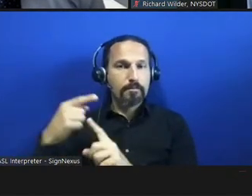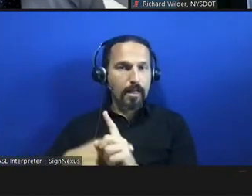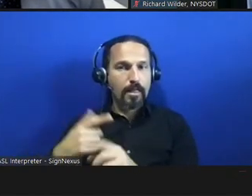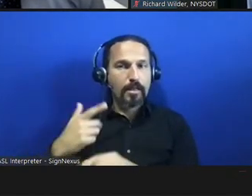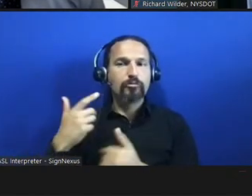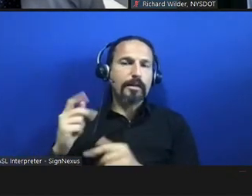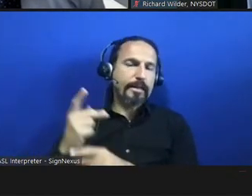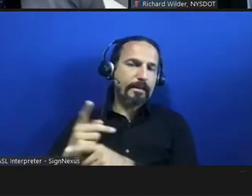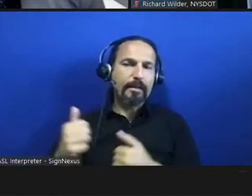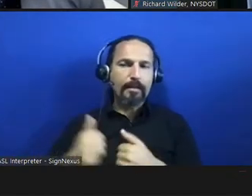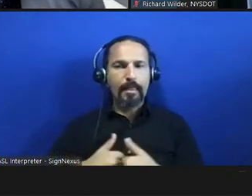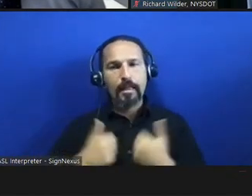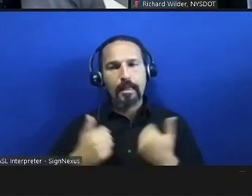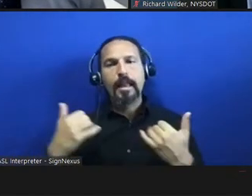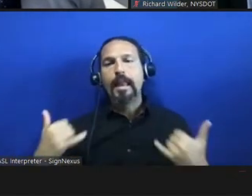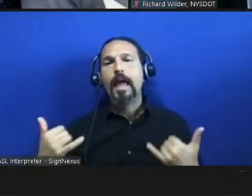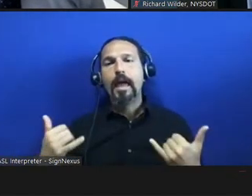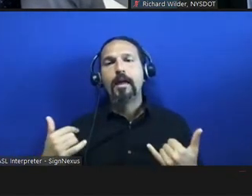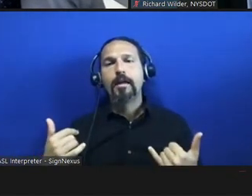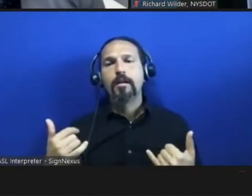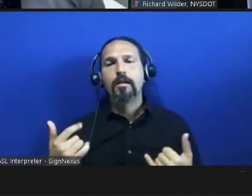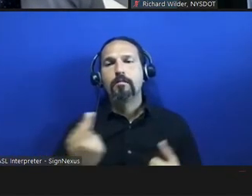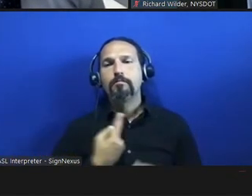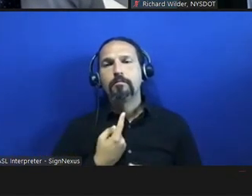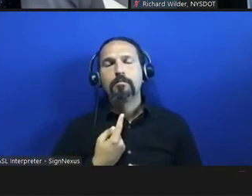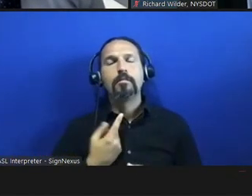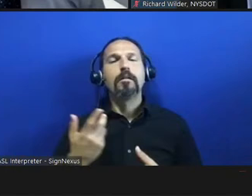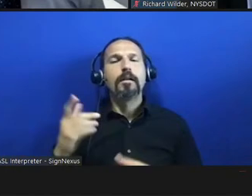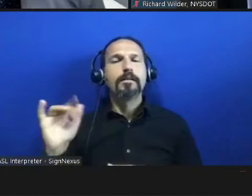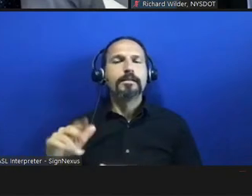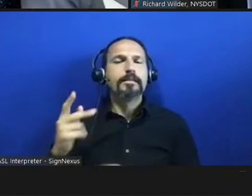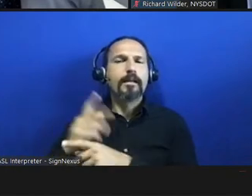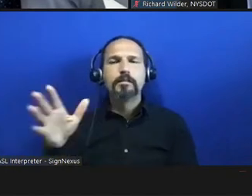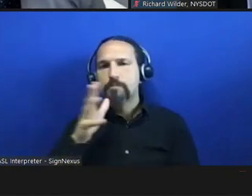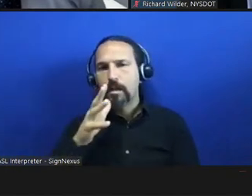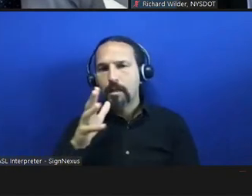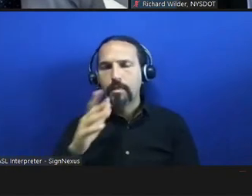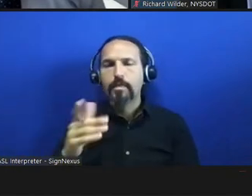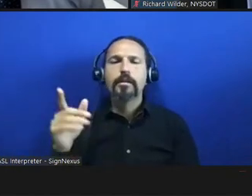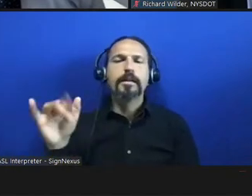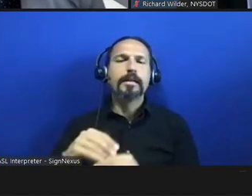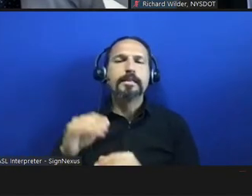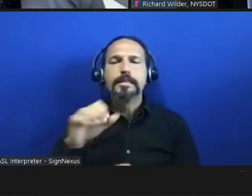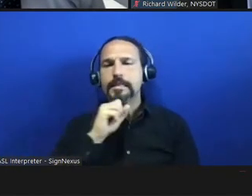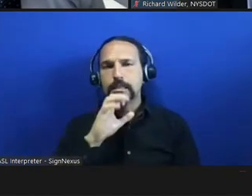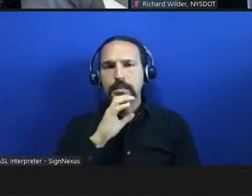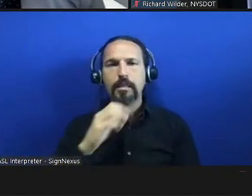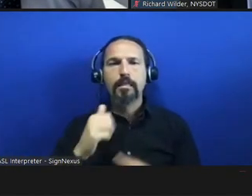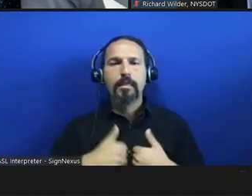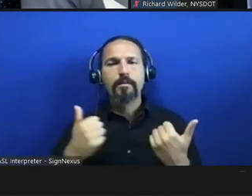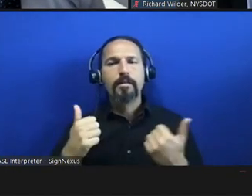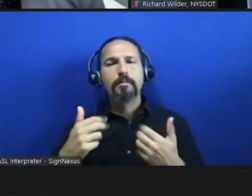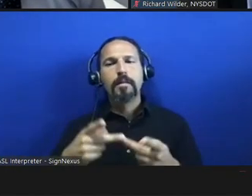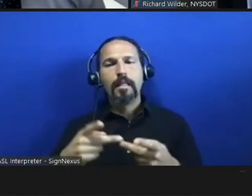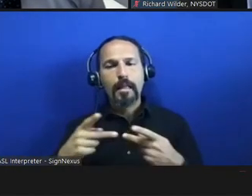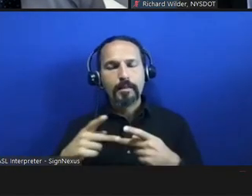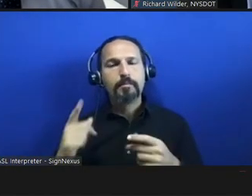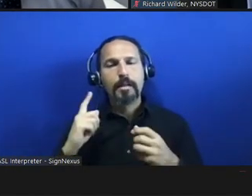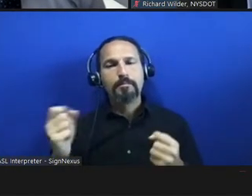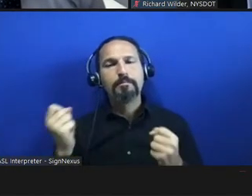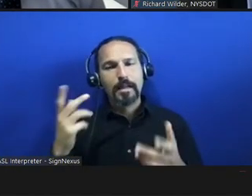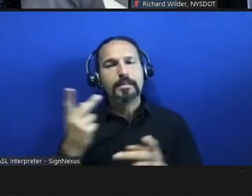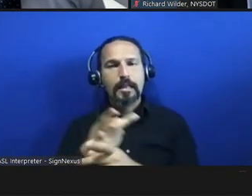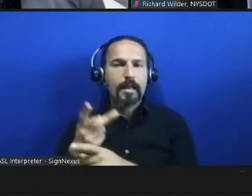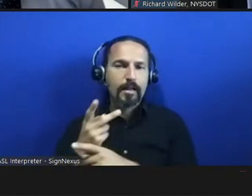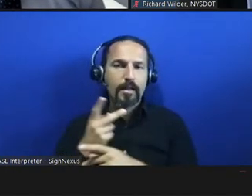to keep him alive and now I've been left to take care of his mother she's in a senior living facility but there's still quite a many things that need to